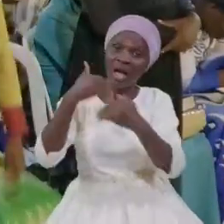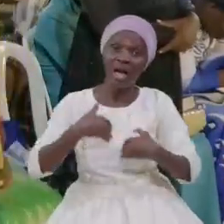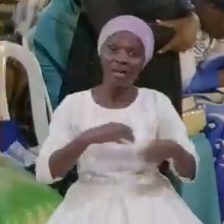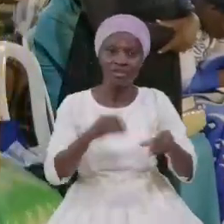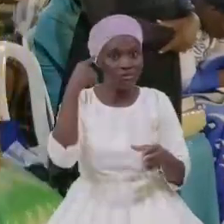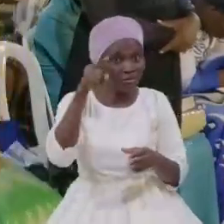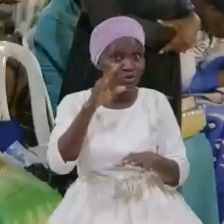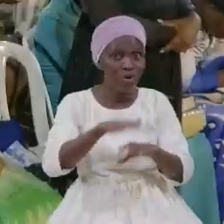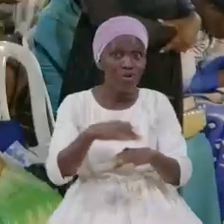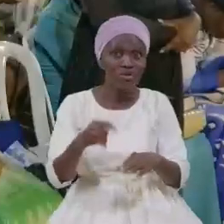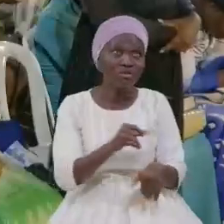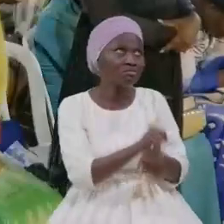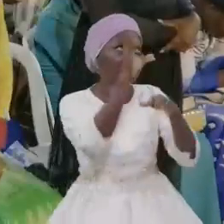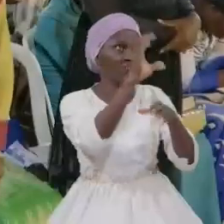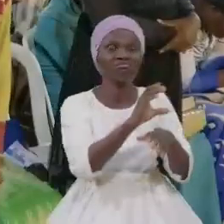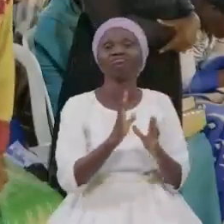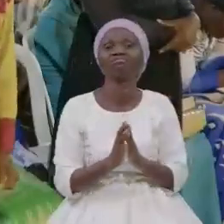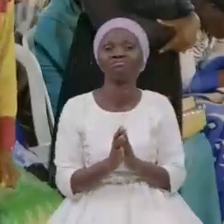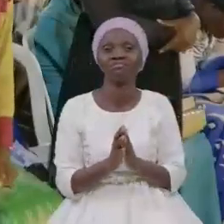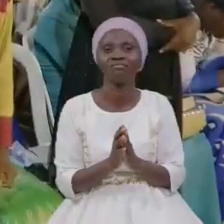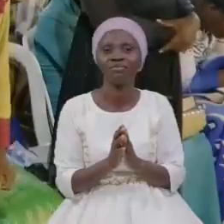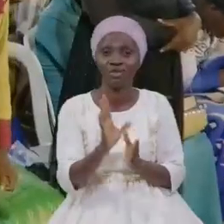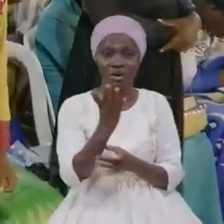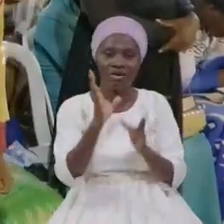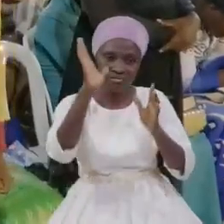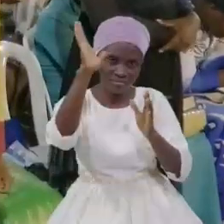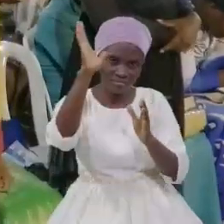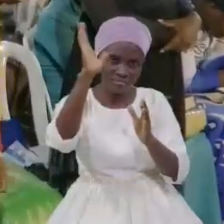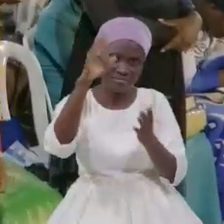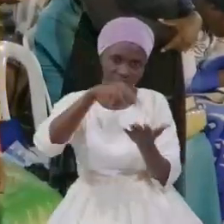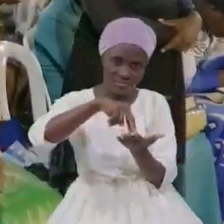Calvary. You're raising up your hand, please stand up.